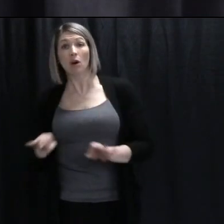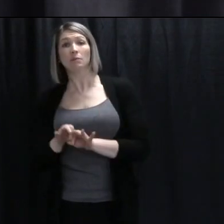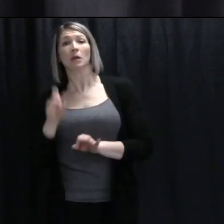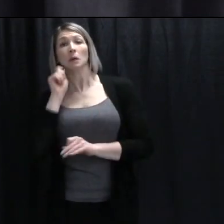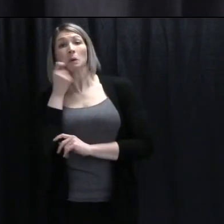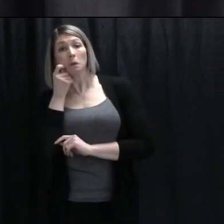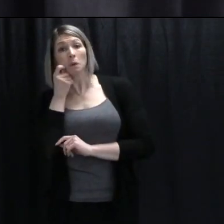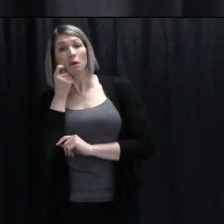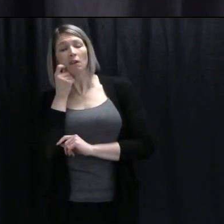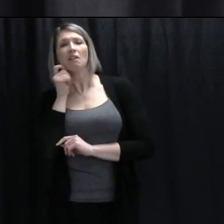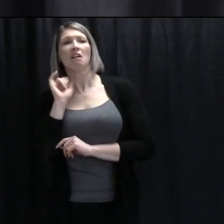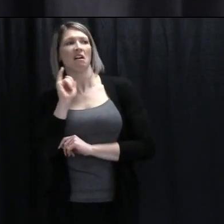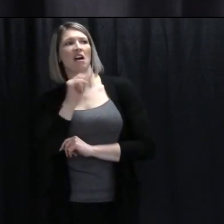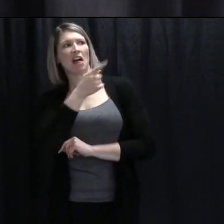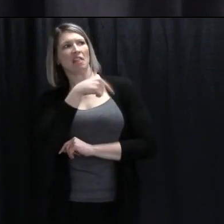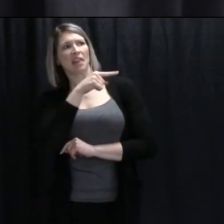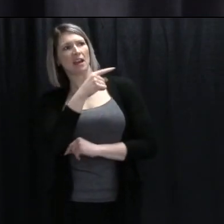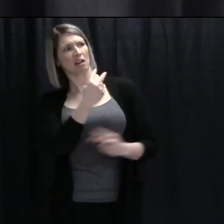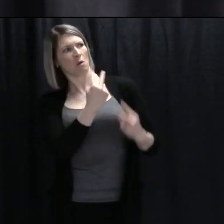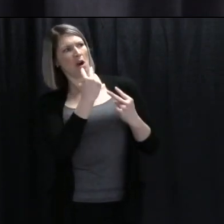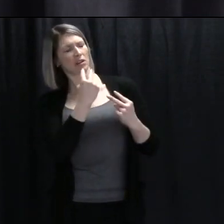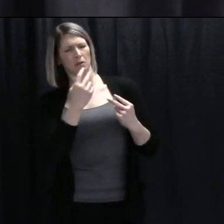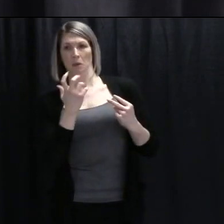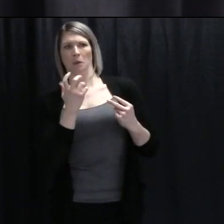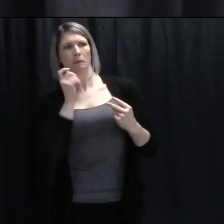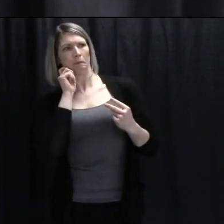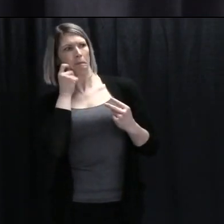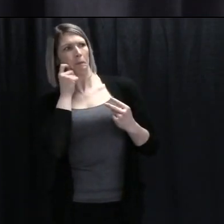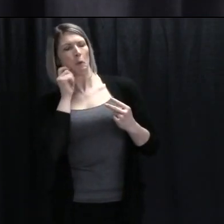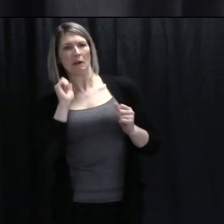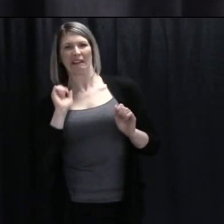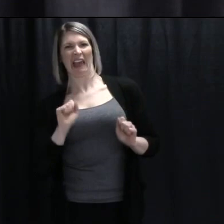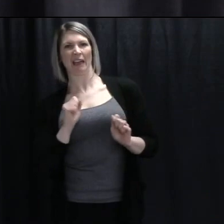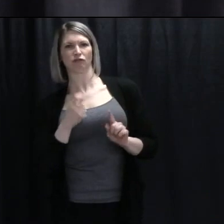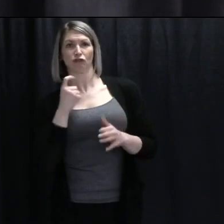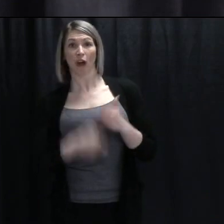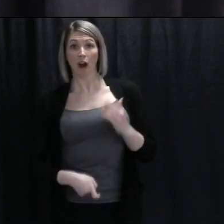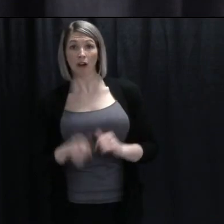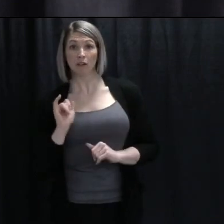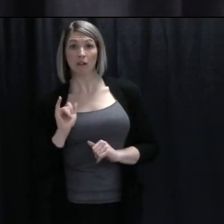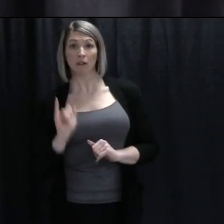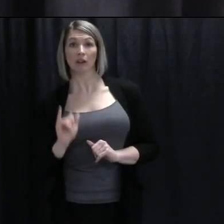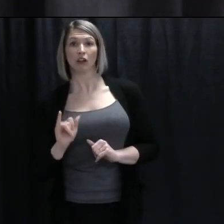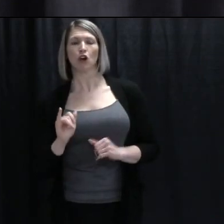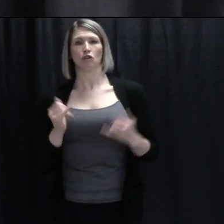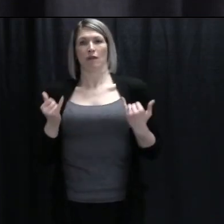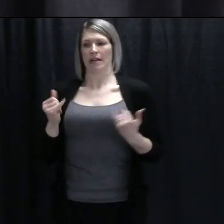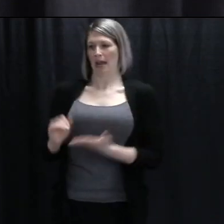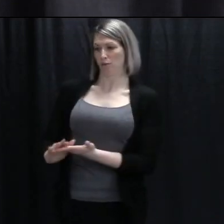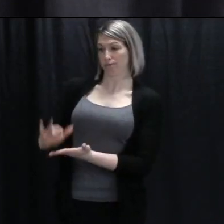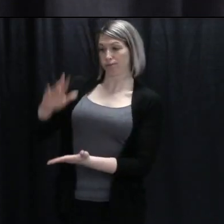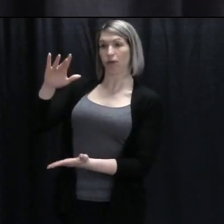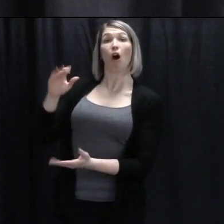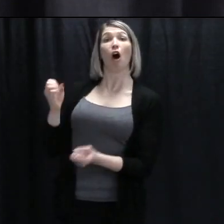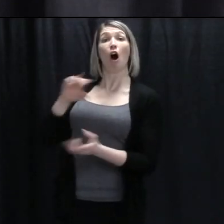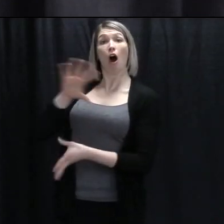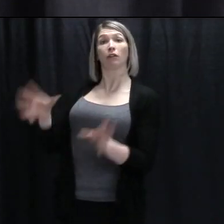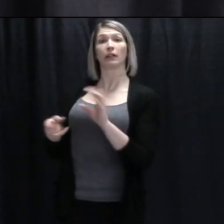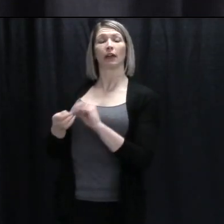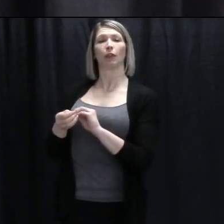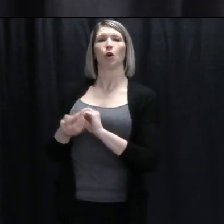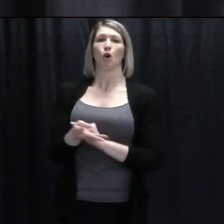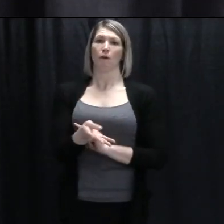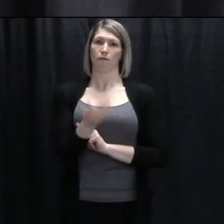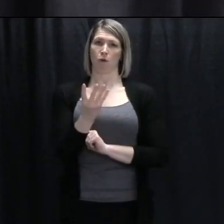cannot assist them in this. We have only 4 outstanding issues under investigation by our RNC